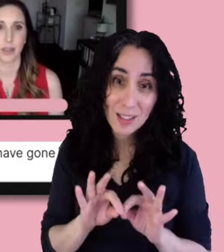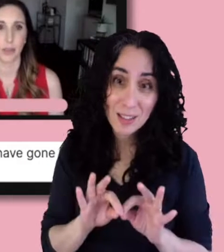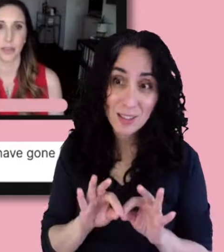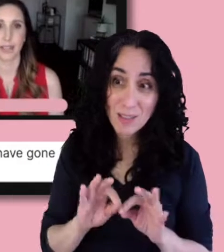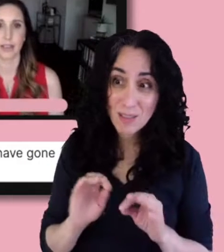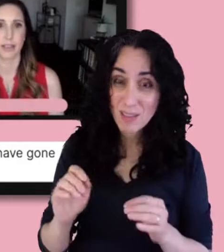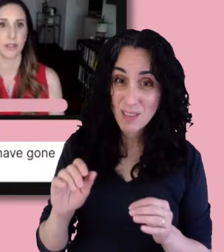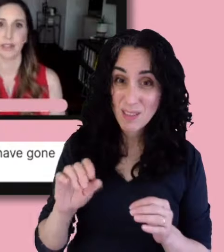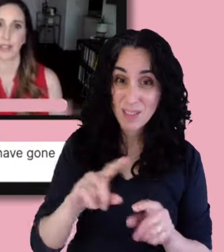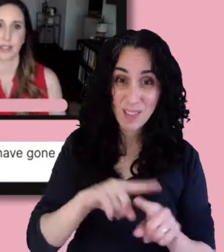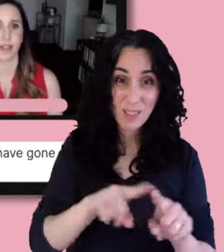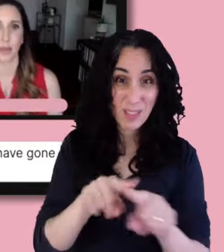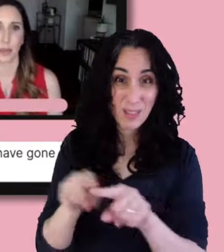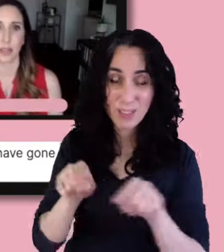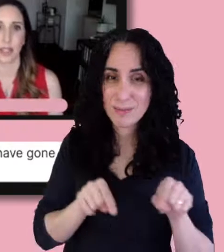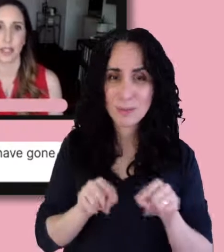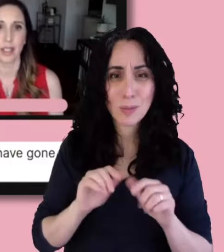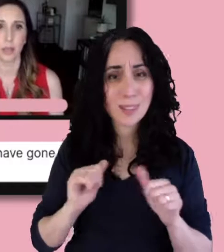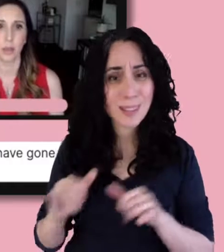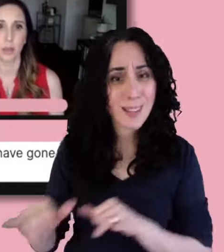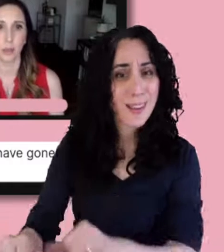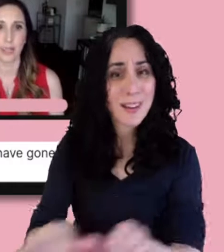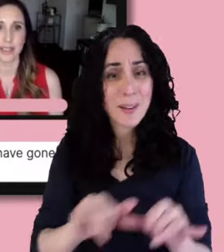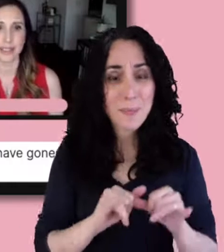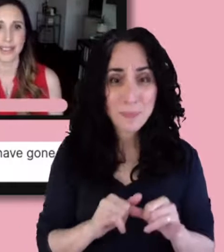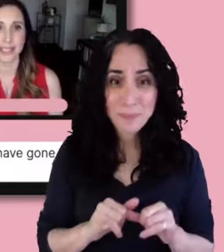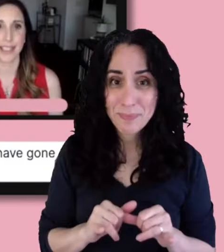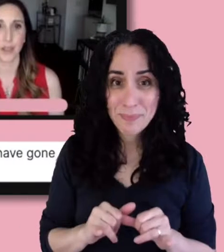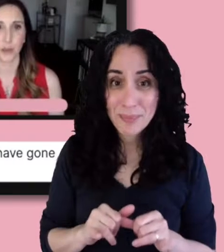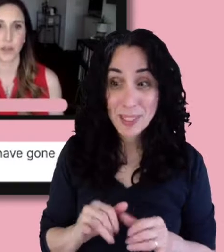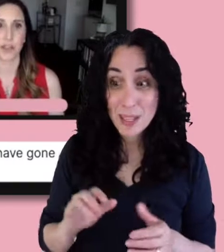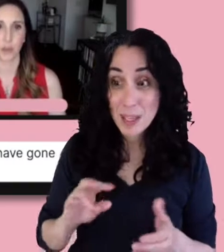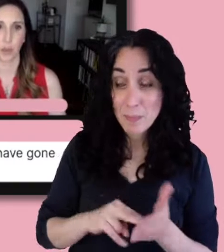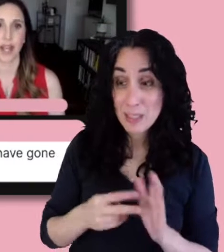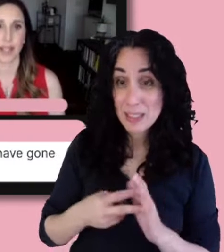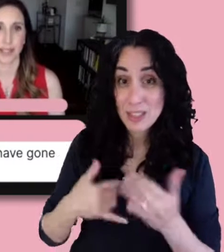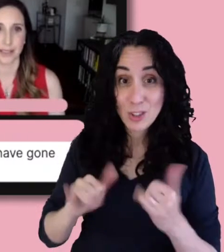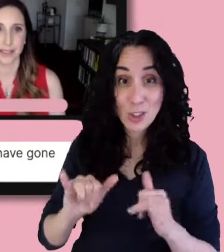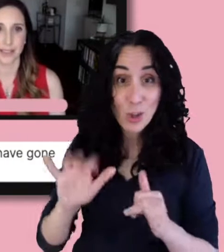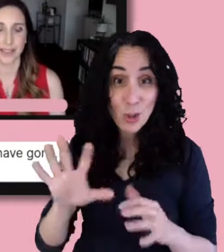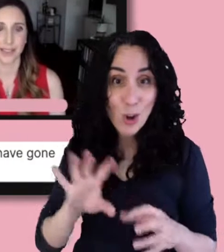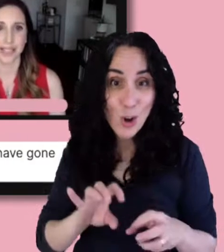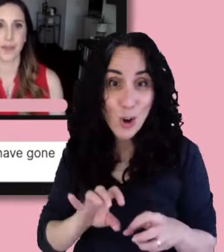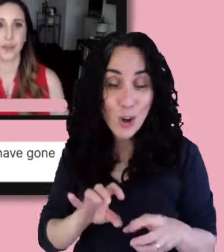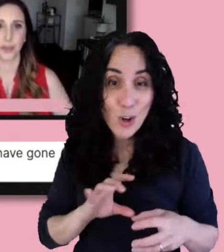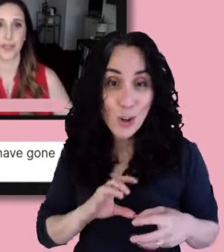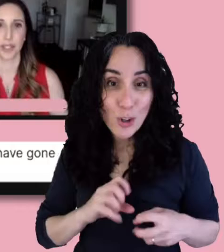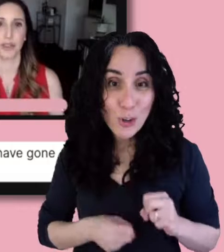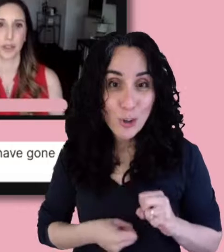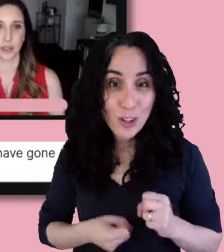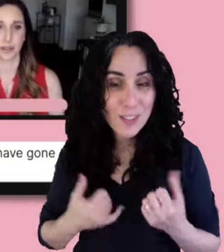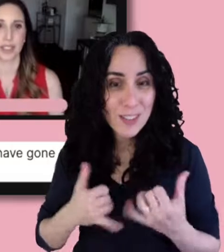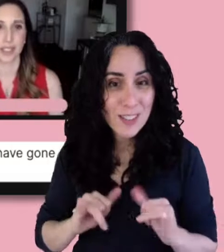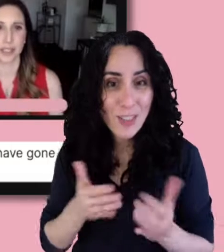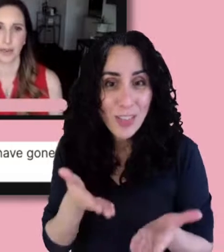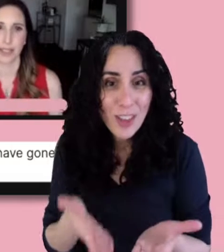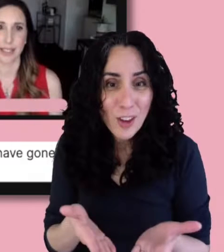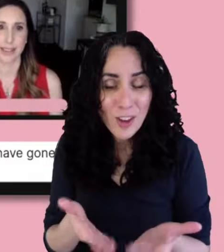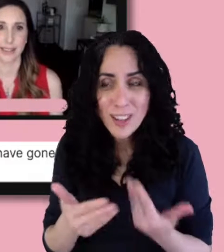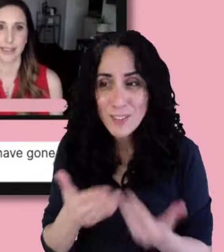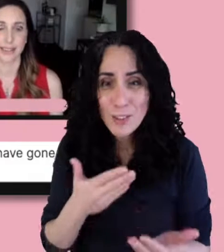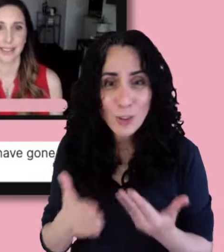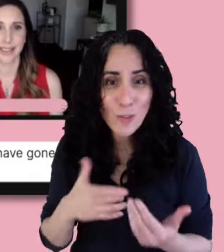and nobody is different than another person. But it doesn't take your grief away if you feel selfish to feel it,